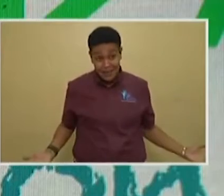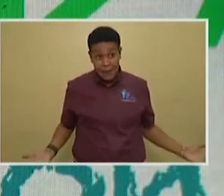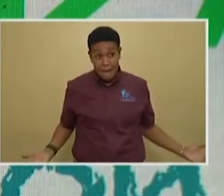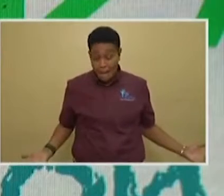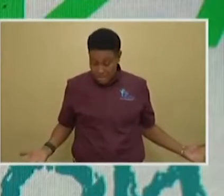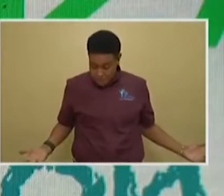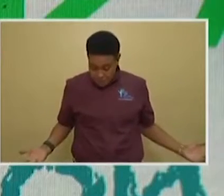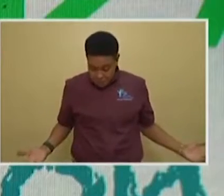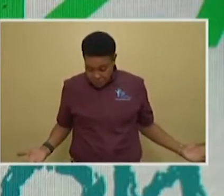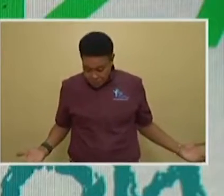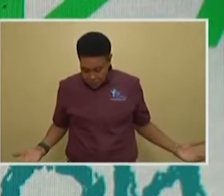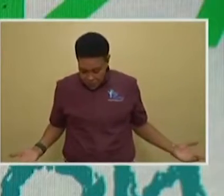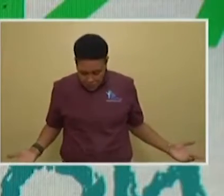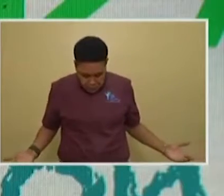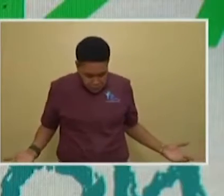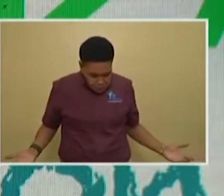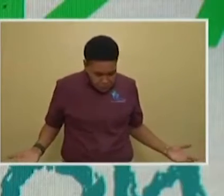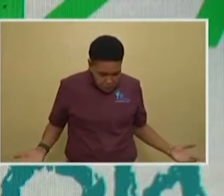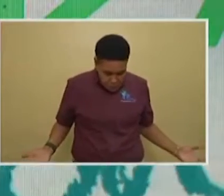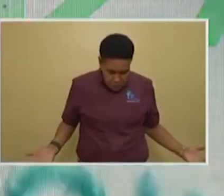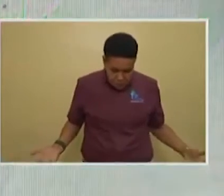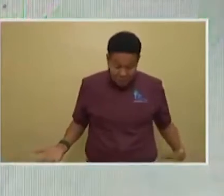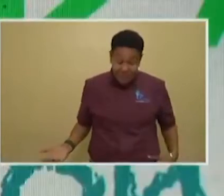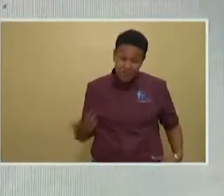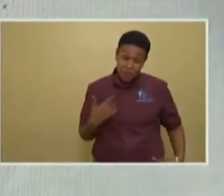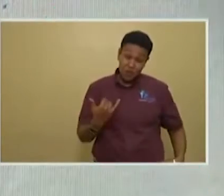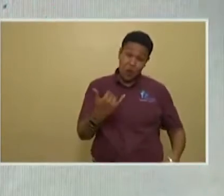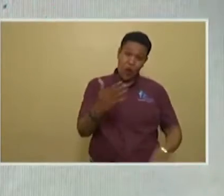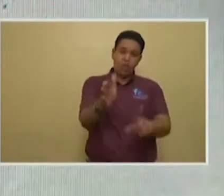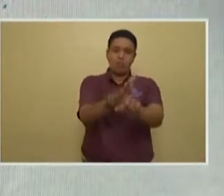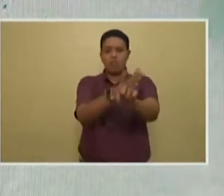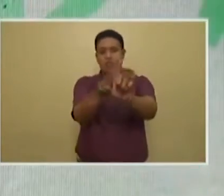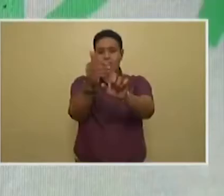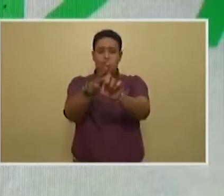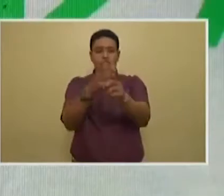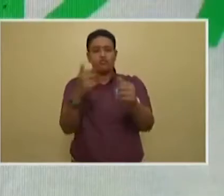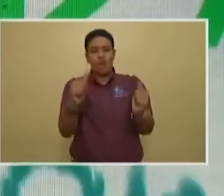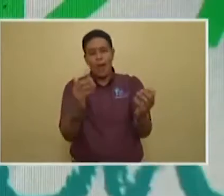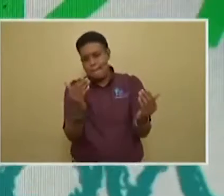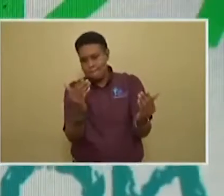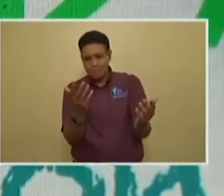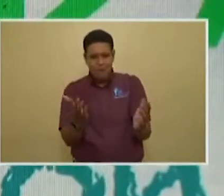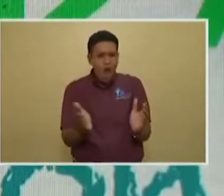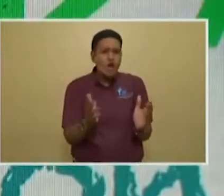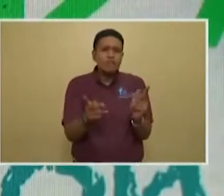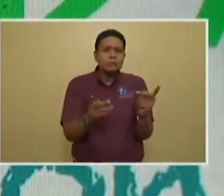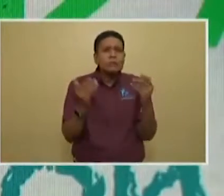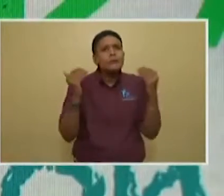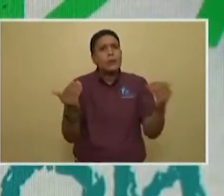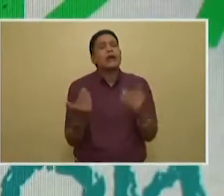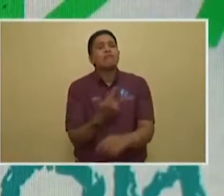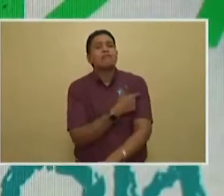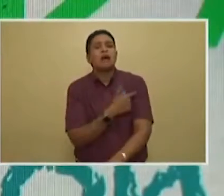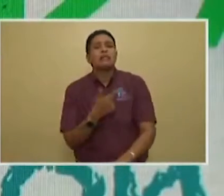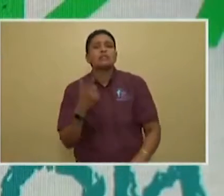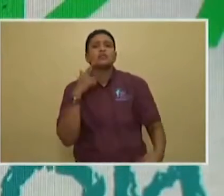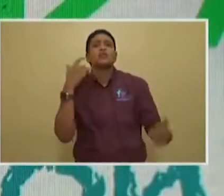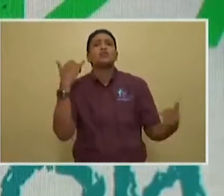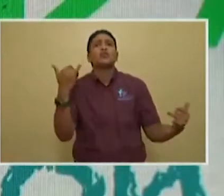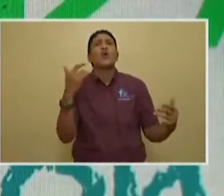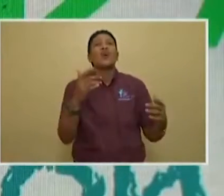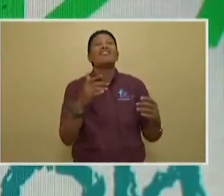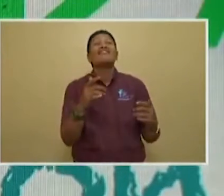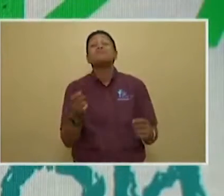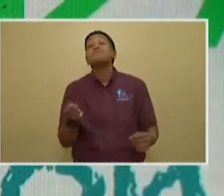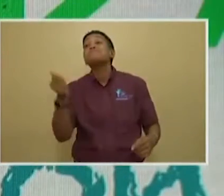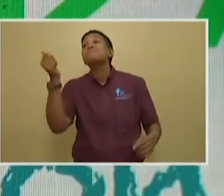so we are now using moral suasion. We are now engaging. There's scarcely any public